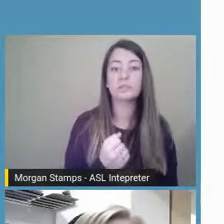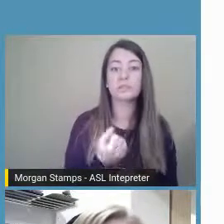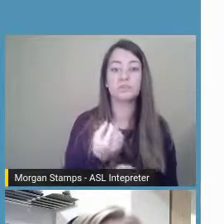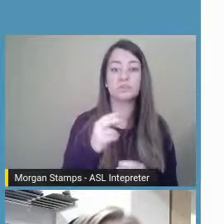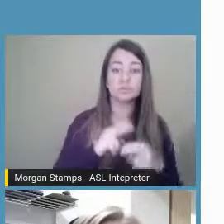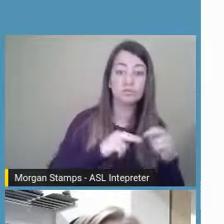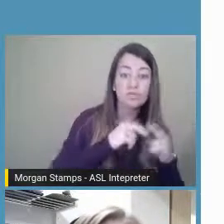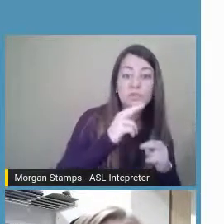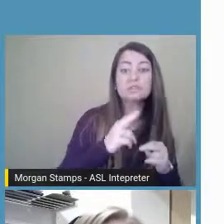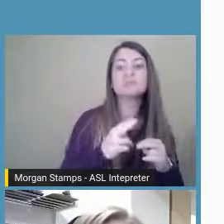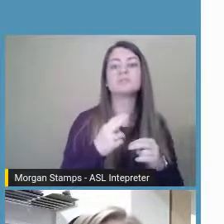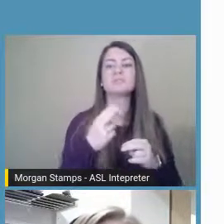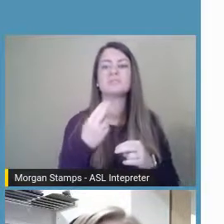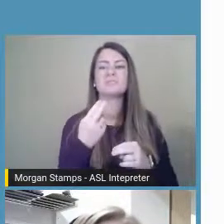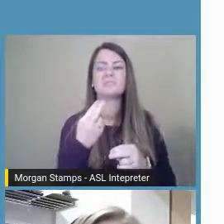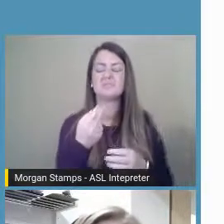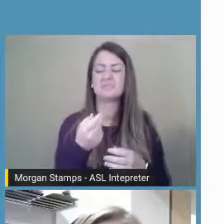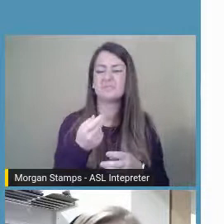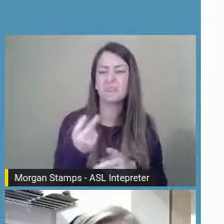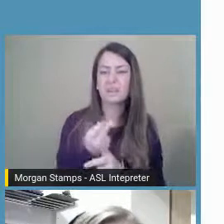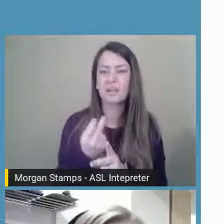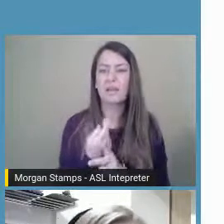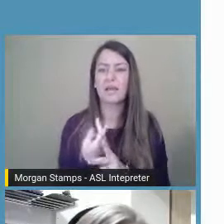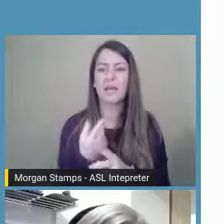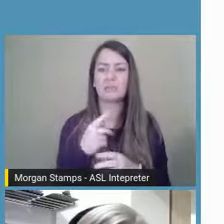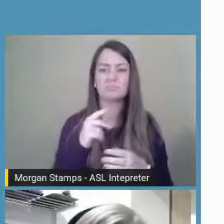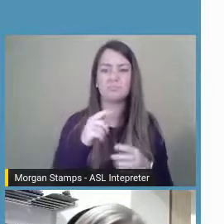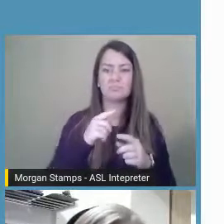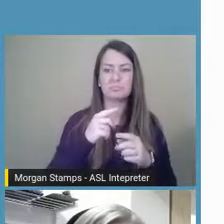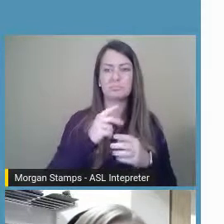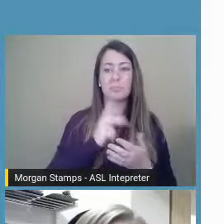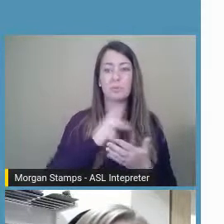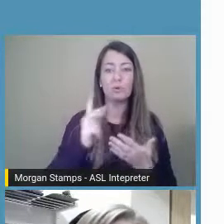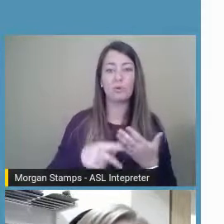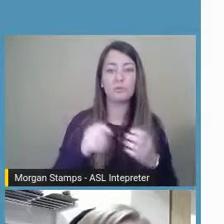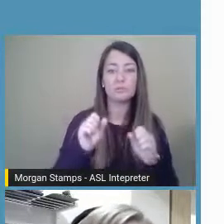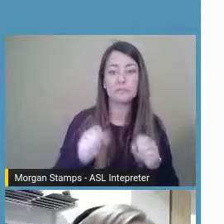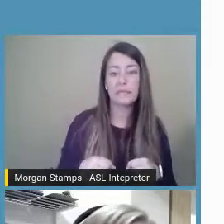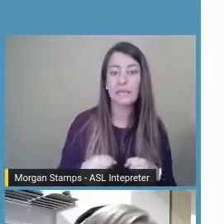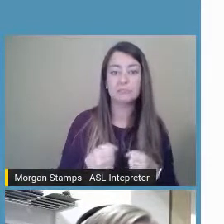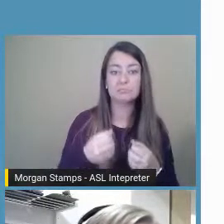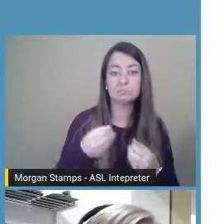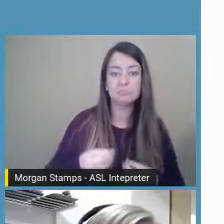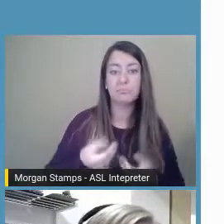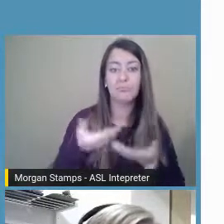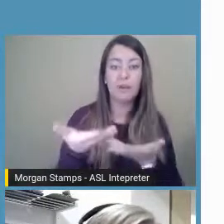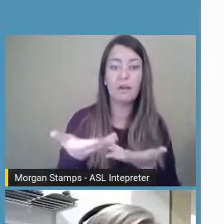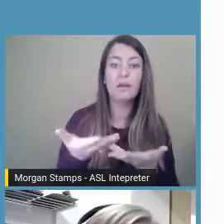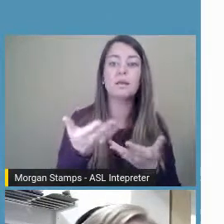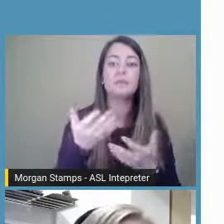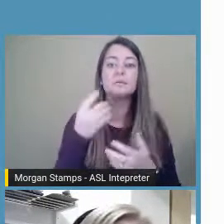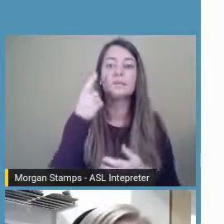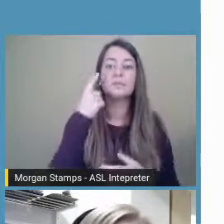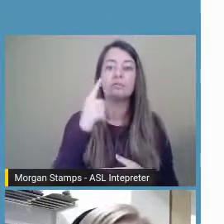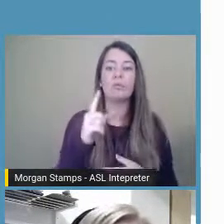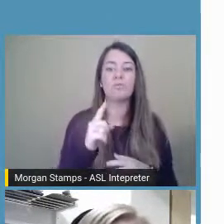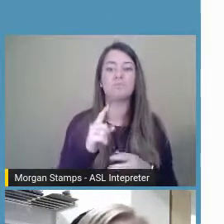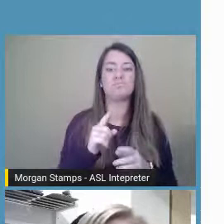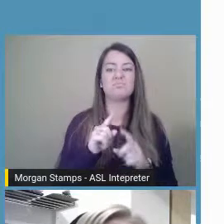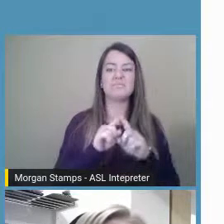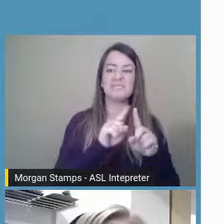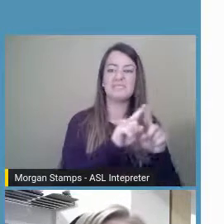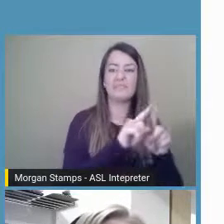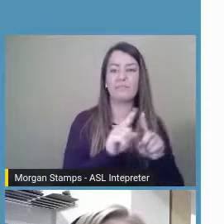Our first Third Thursday was a program called Coloring and Cocktails. One of our exhibitions at the time was A Telling